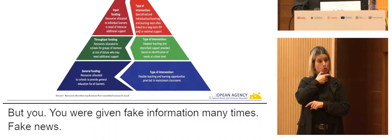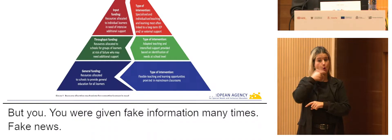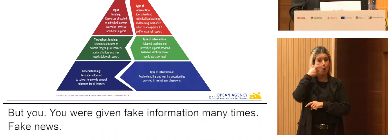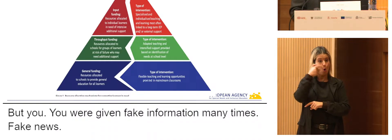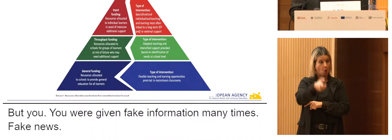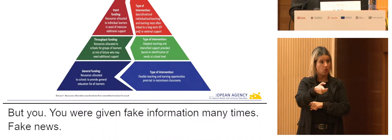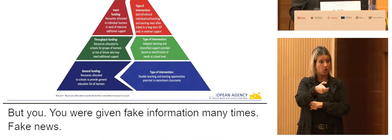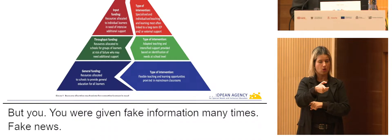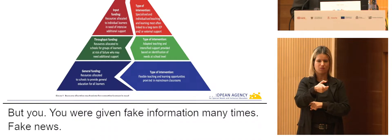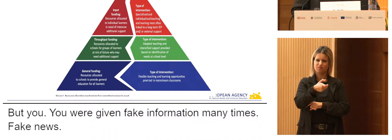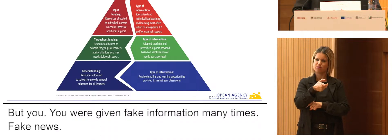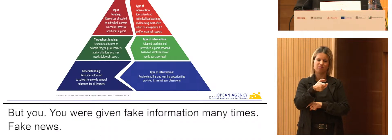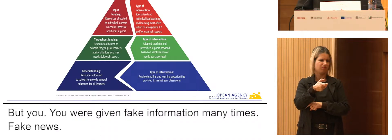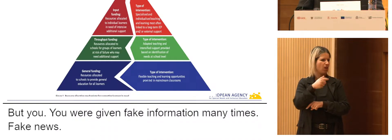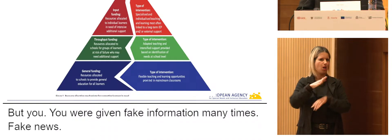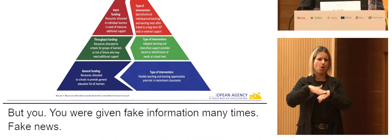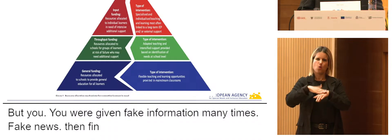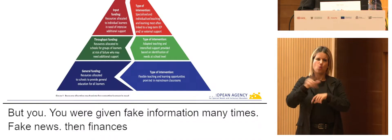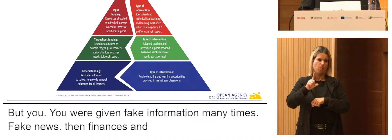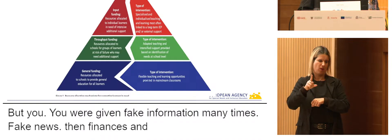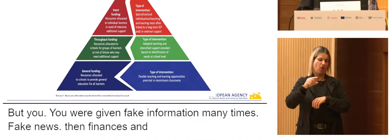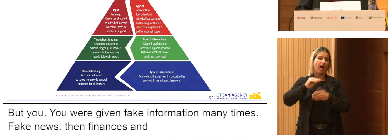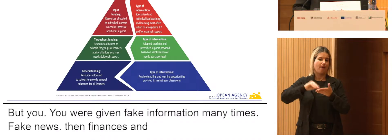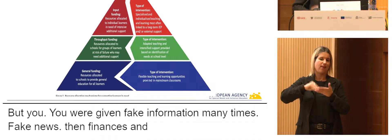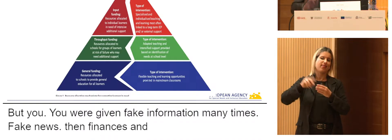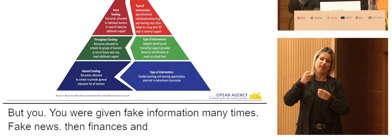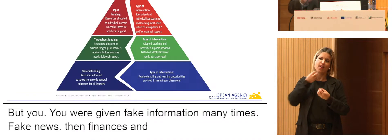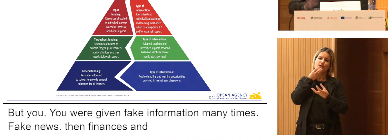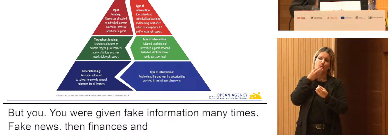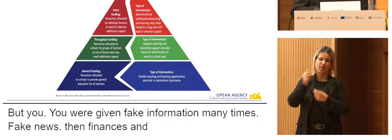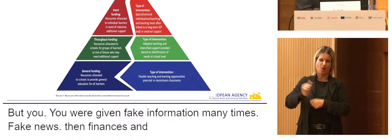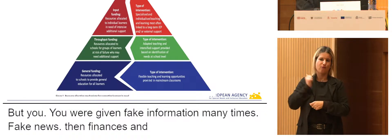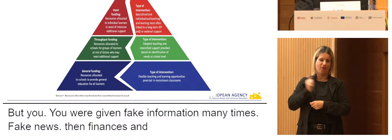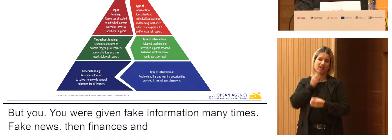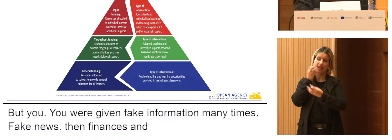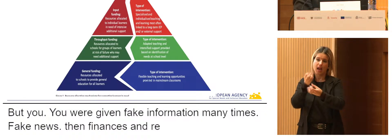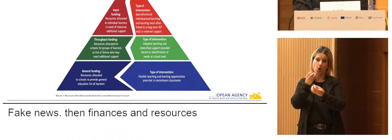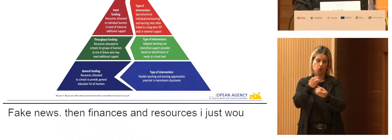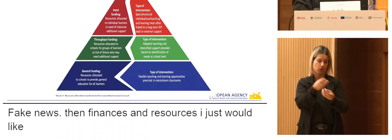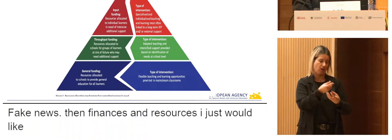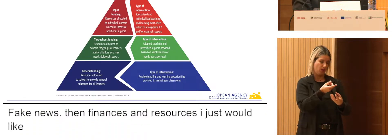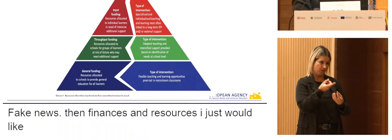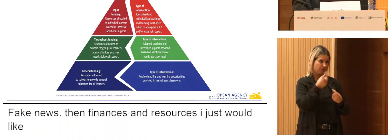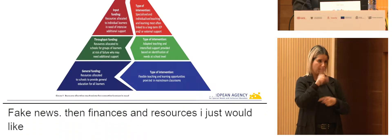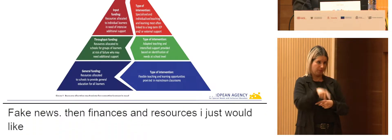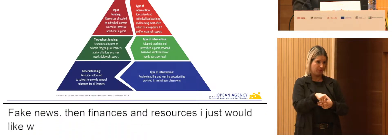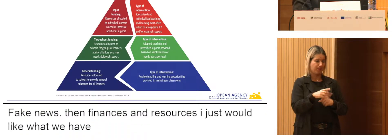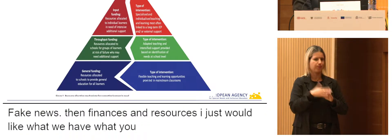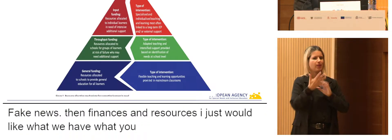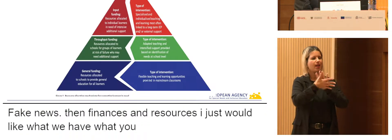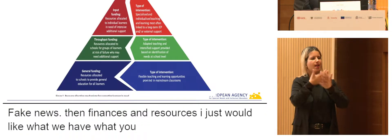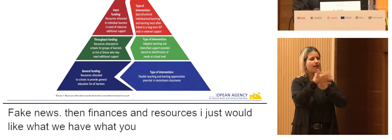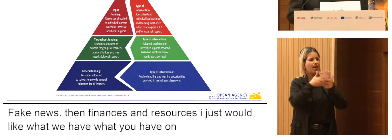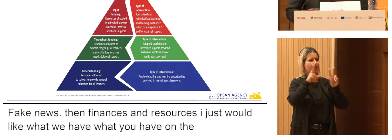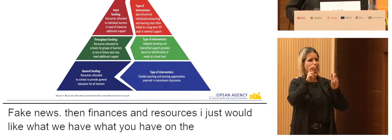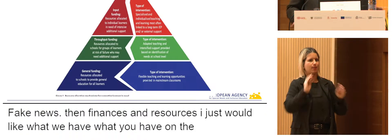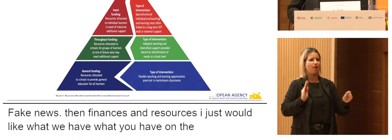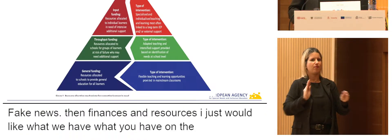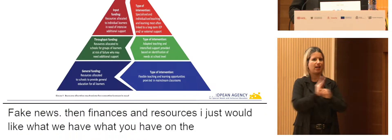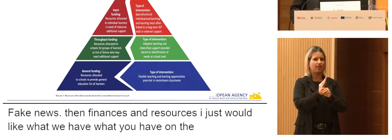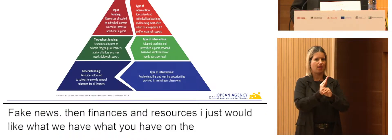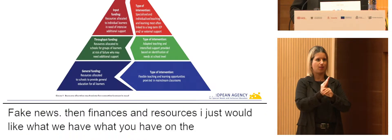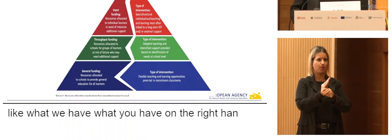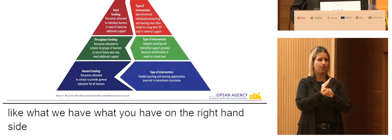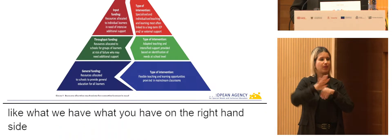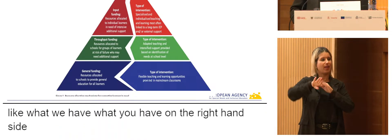Then finances and resources. I just would like what you have on the right-hand side